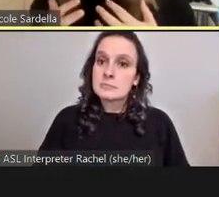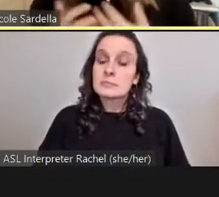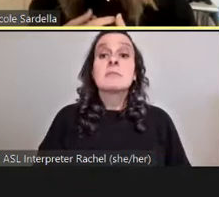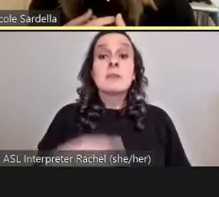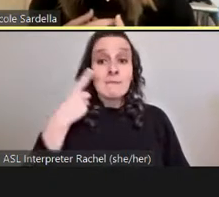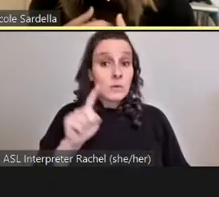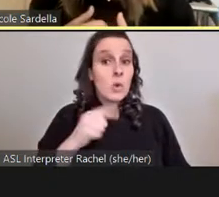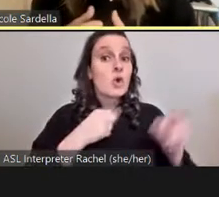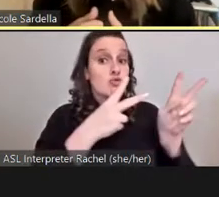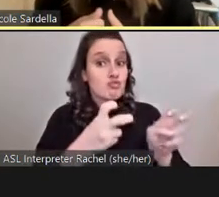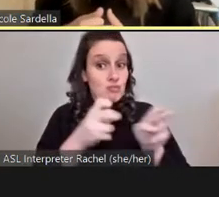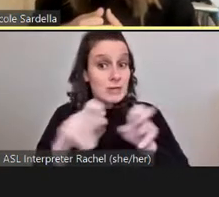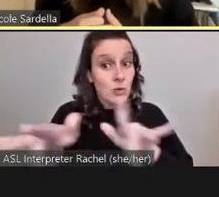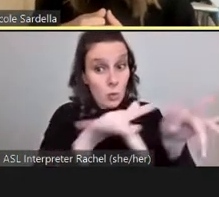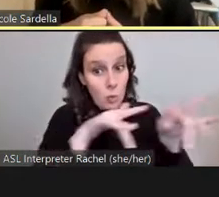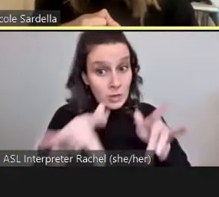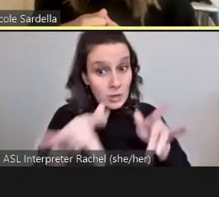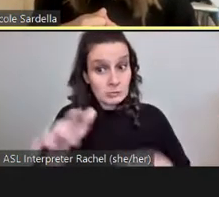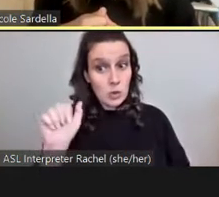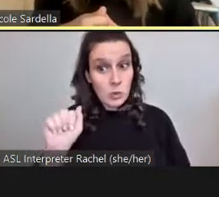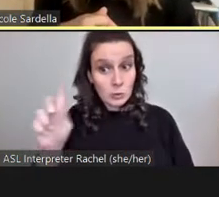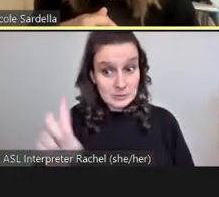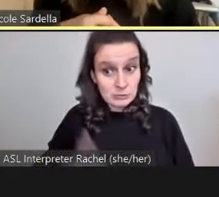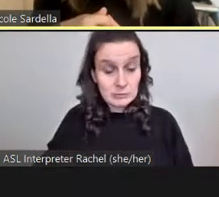recorded audio description,